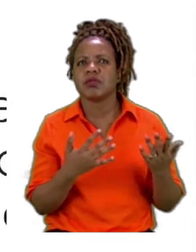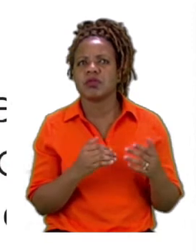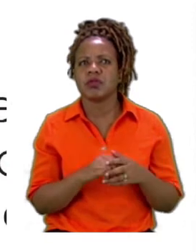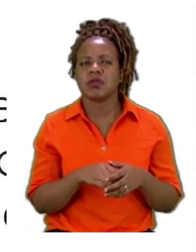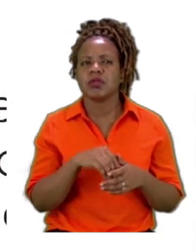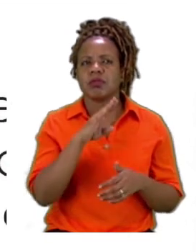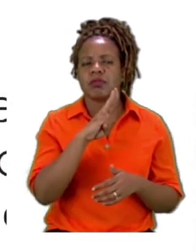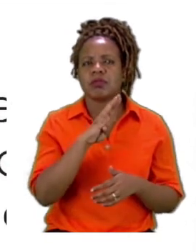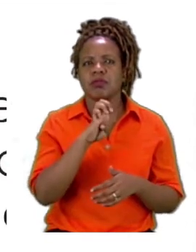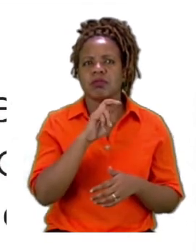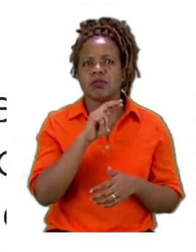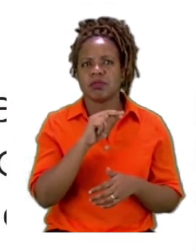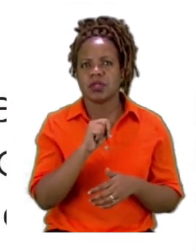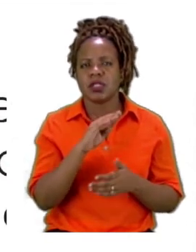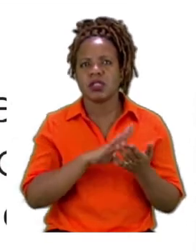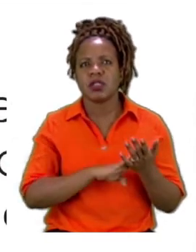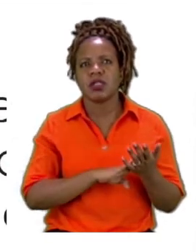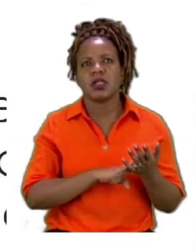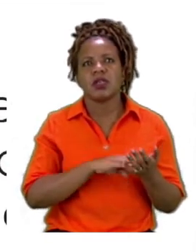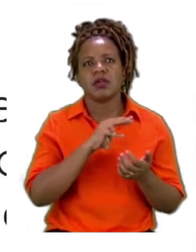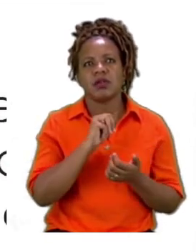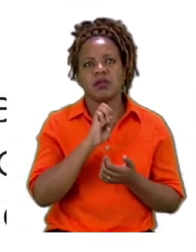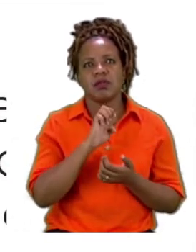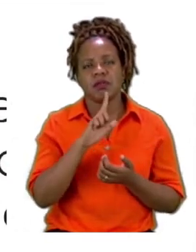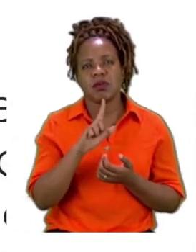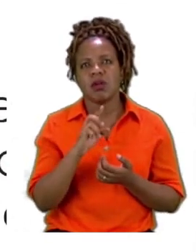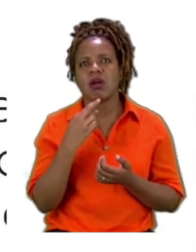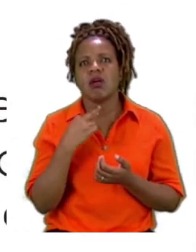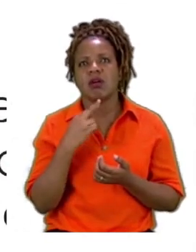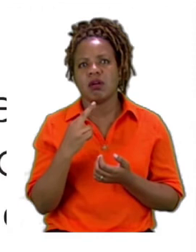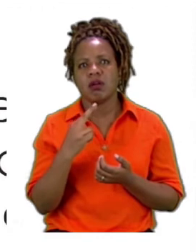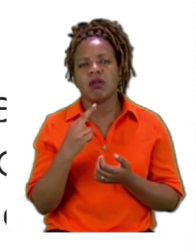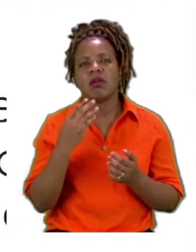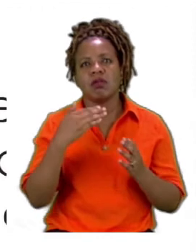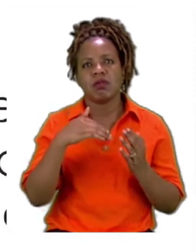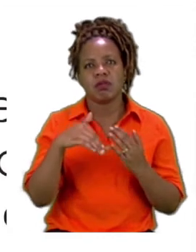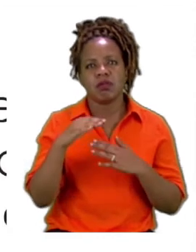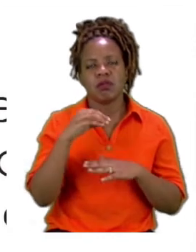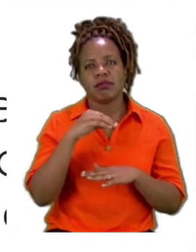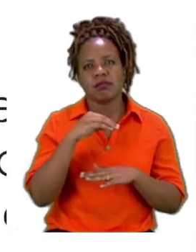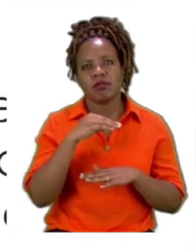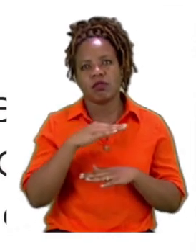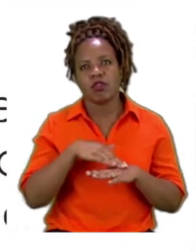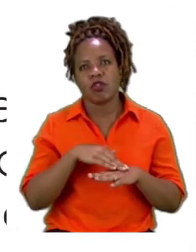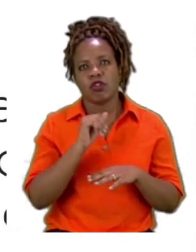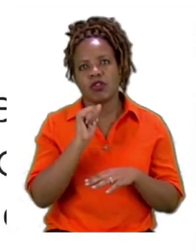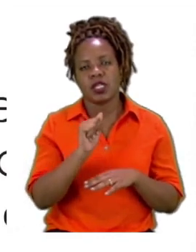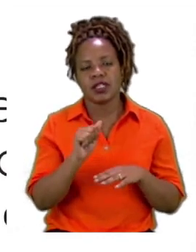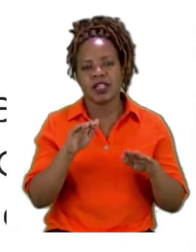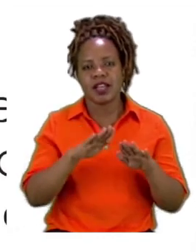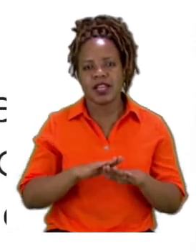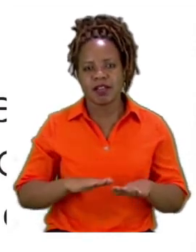and Mel are going on a field trip, that sounds like a